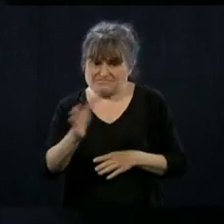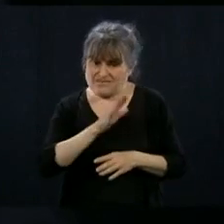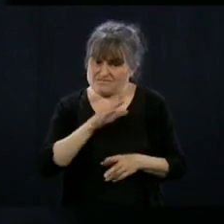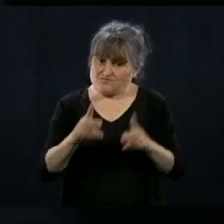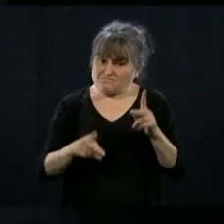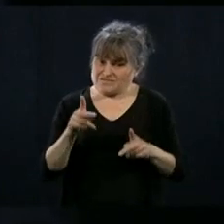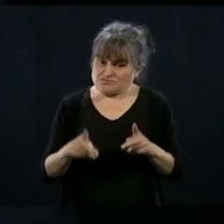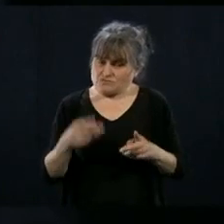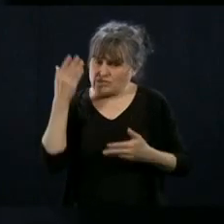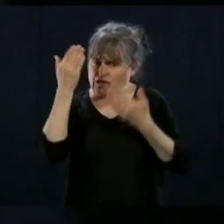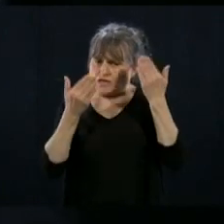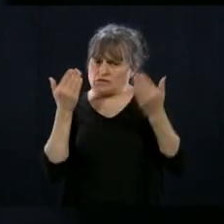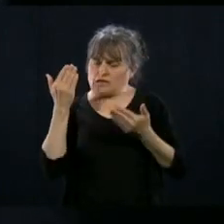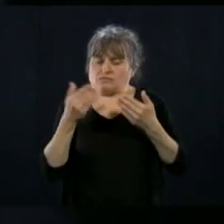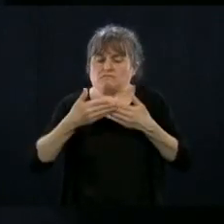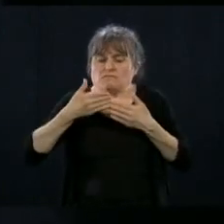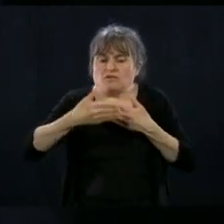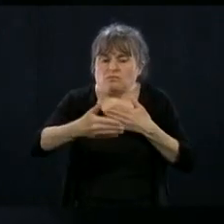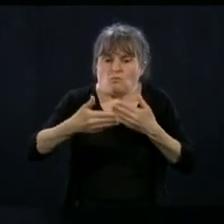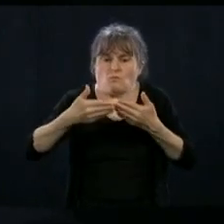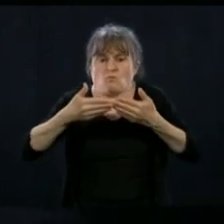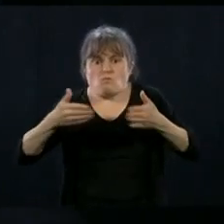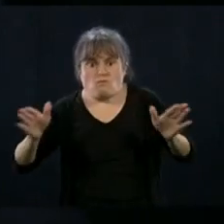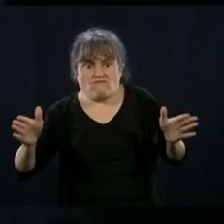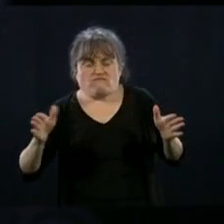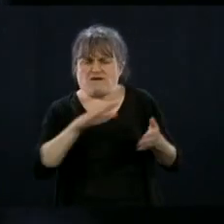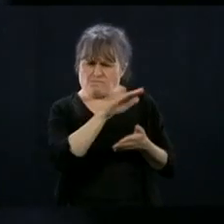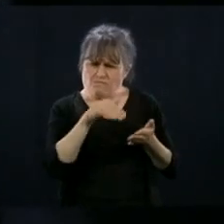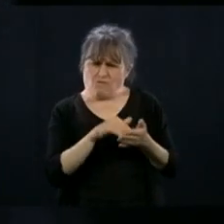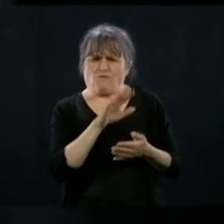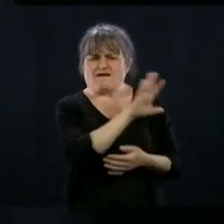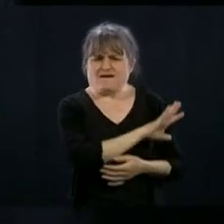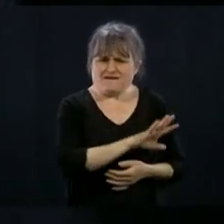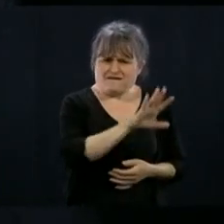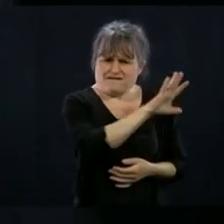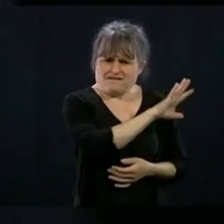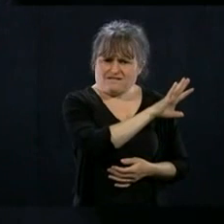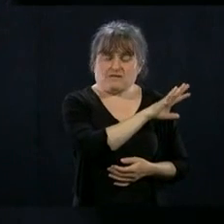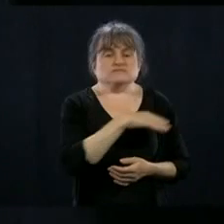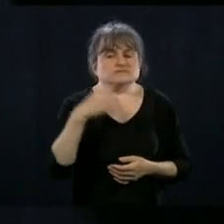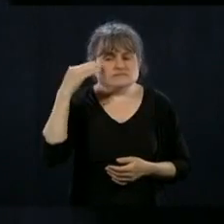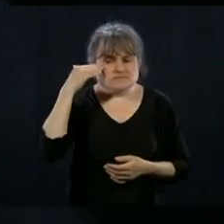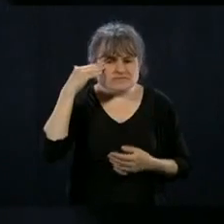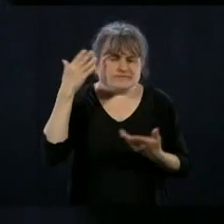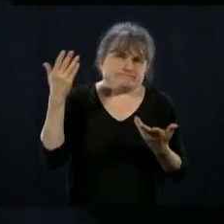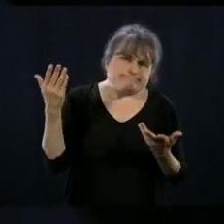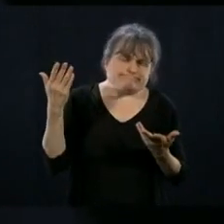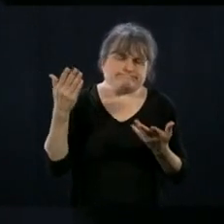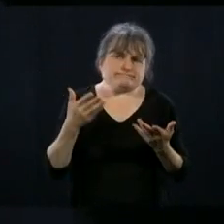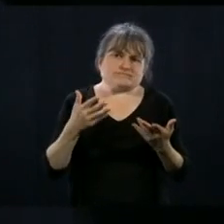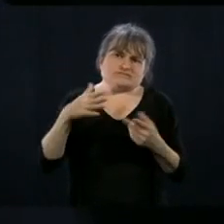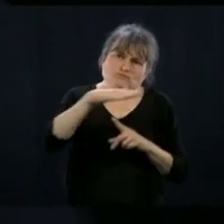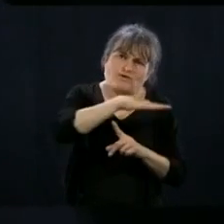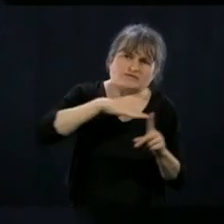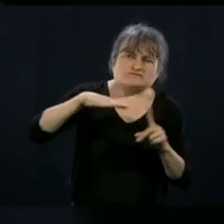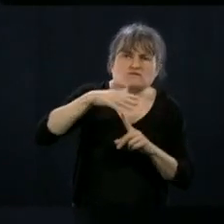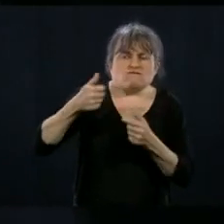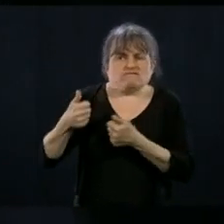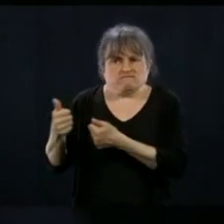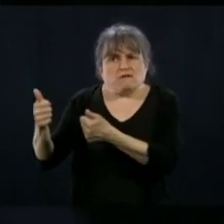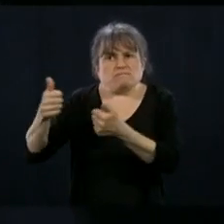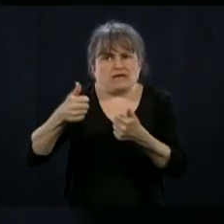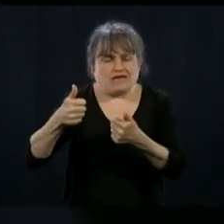people are concerned about the deconfinement in Montreal. We just said it, the situation is pretty much under